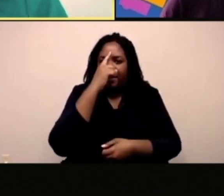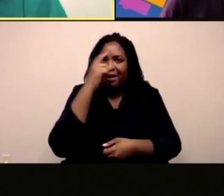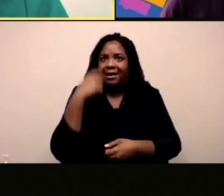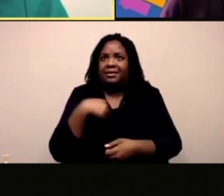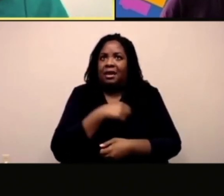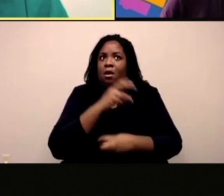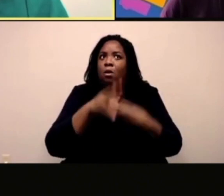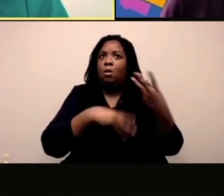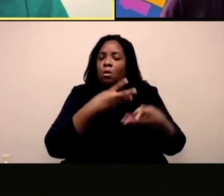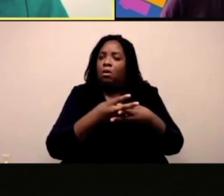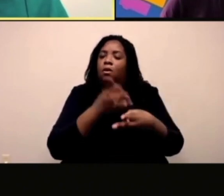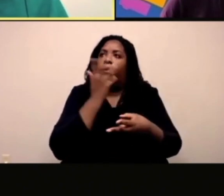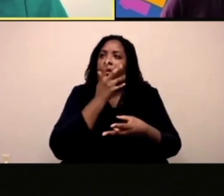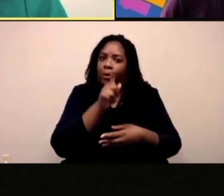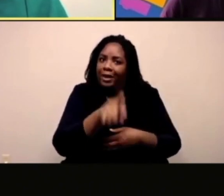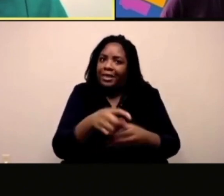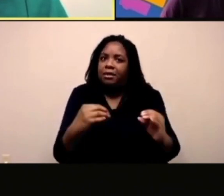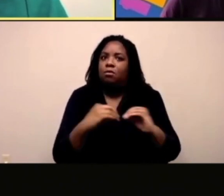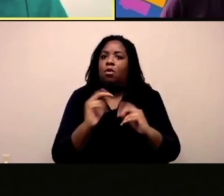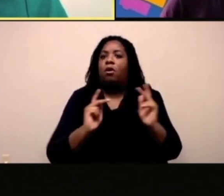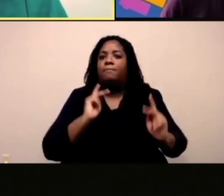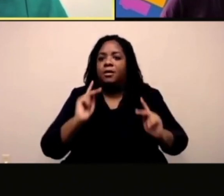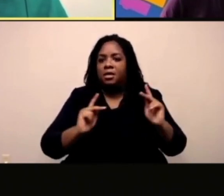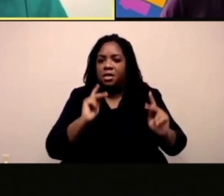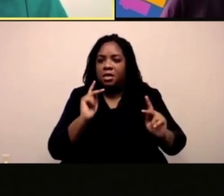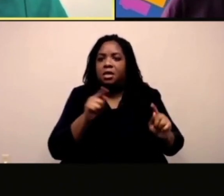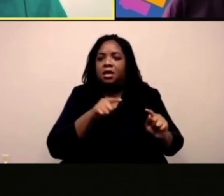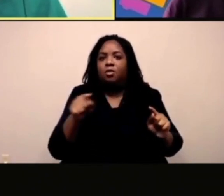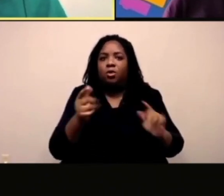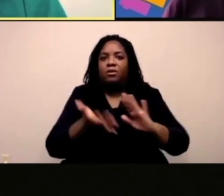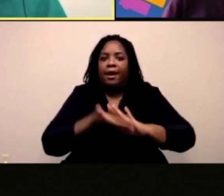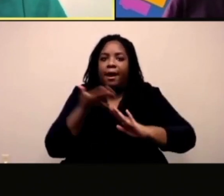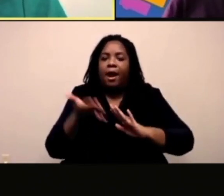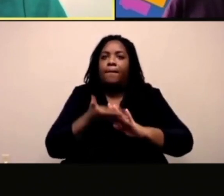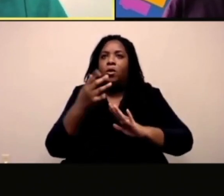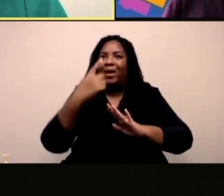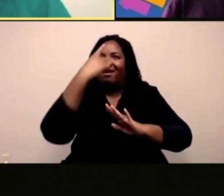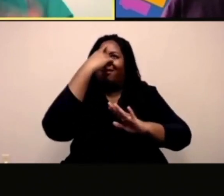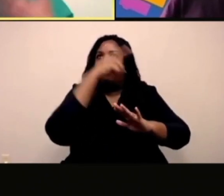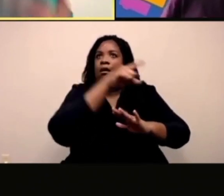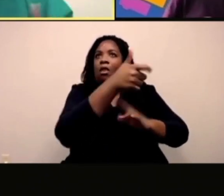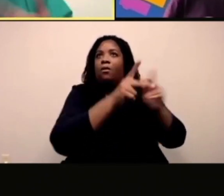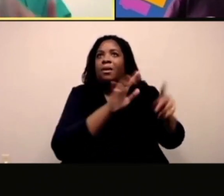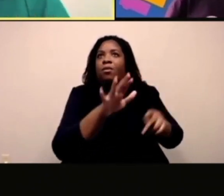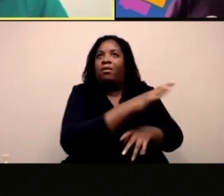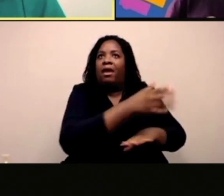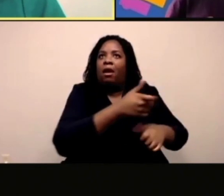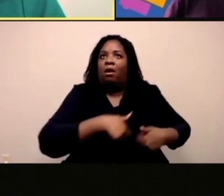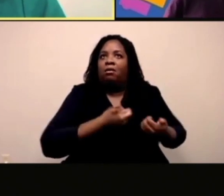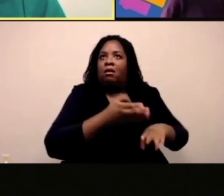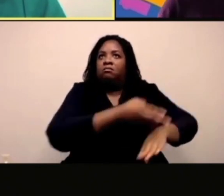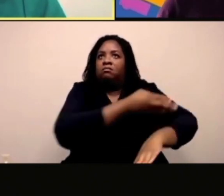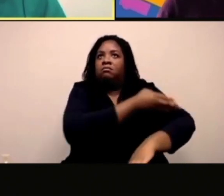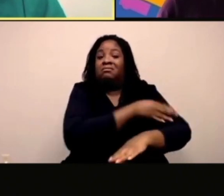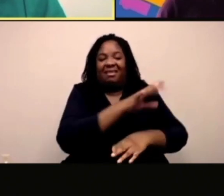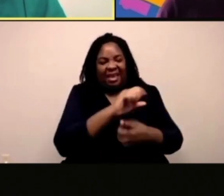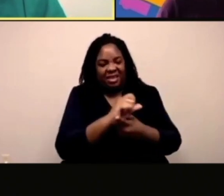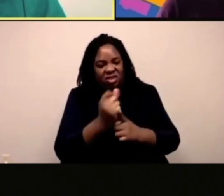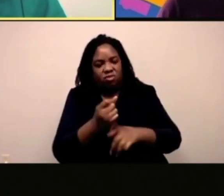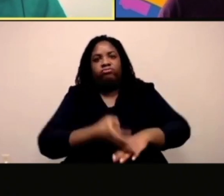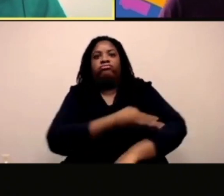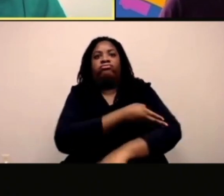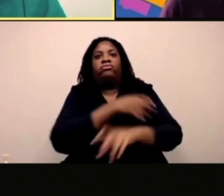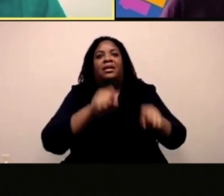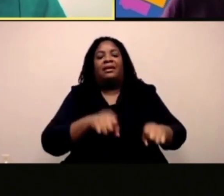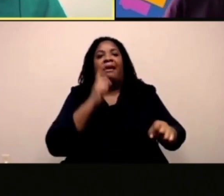use a lot more people who are operating with the good of others, or the improvement of conditions or things for others, or advancement